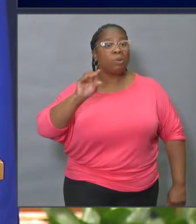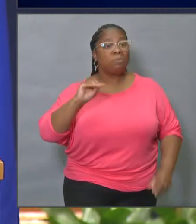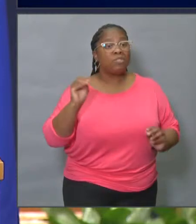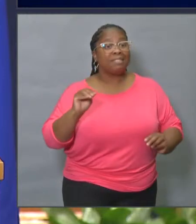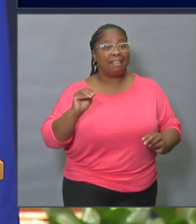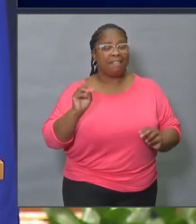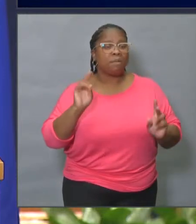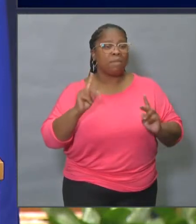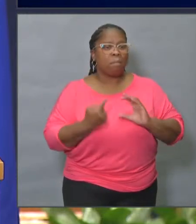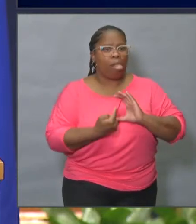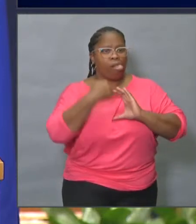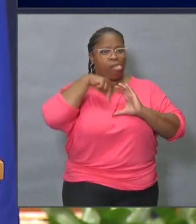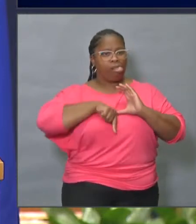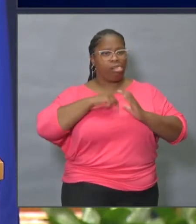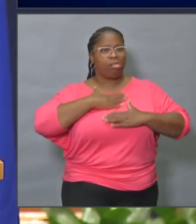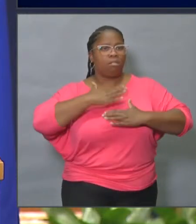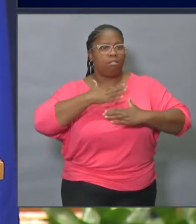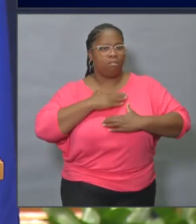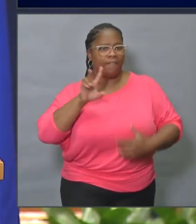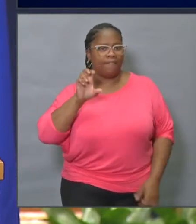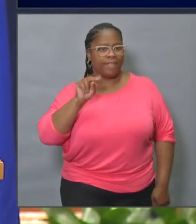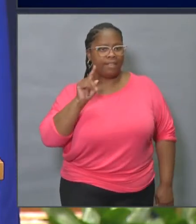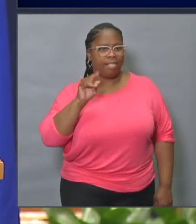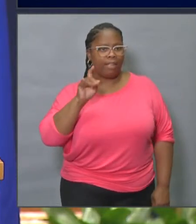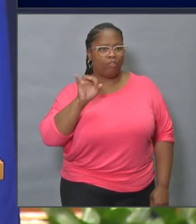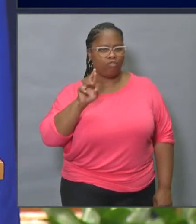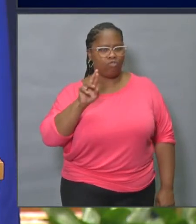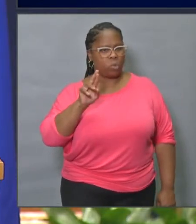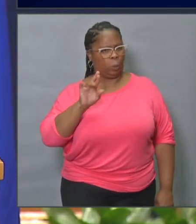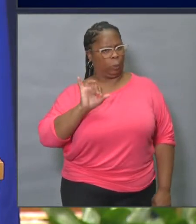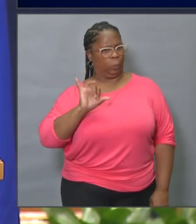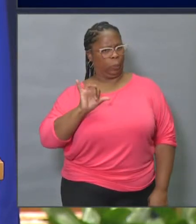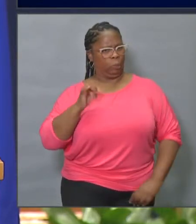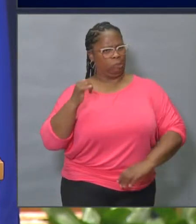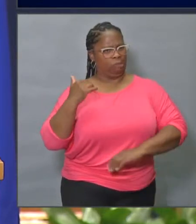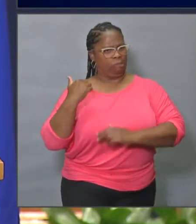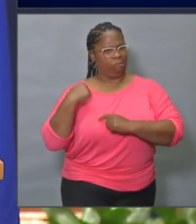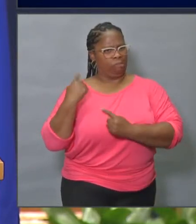has been a slight increase over the last 3 days in the number